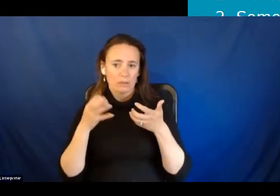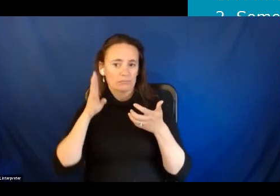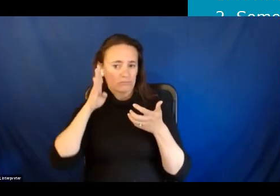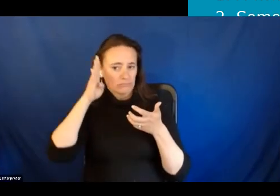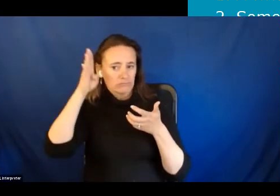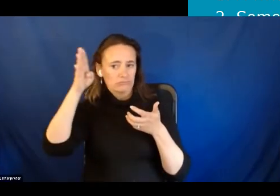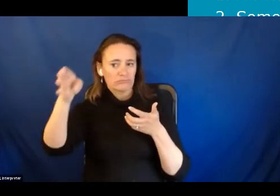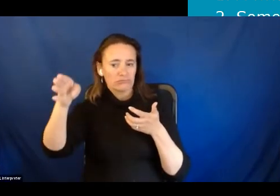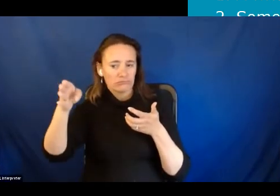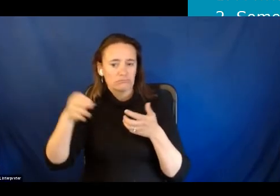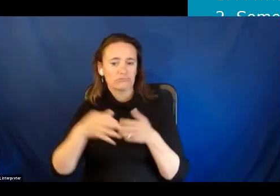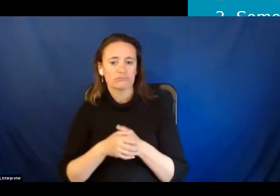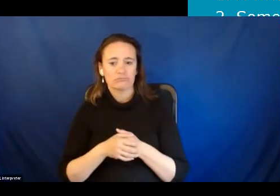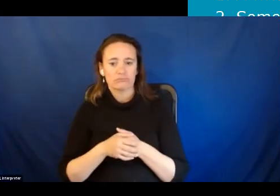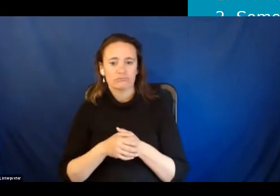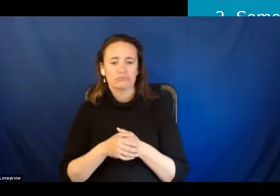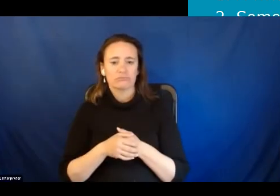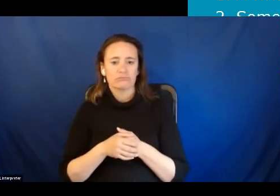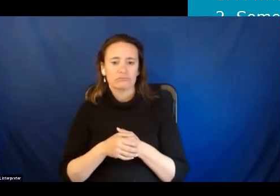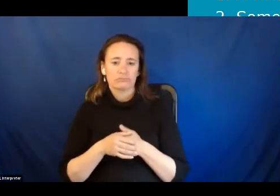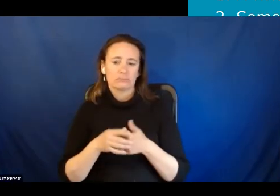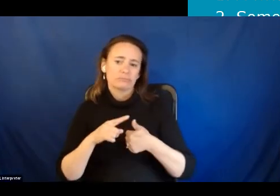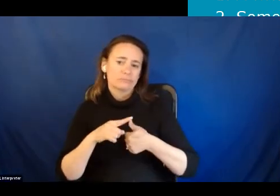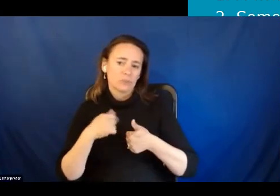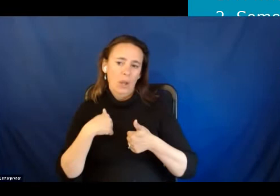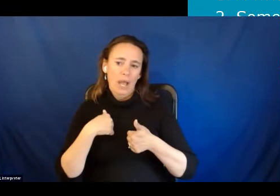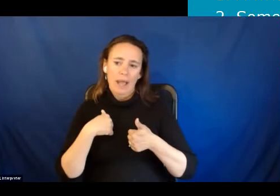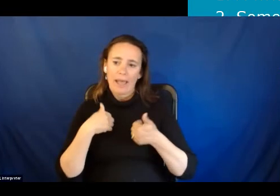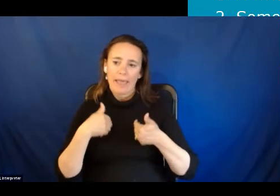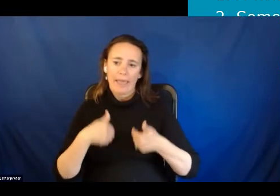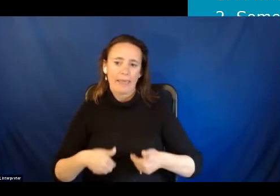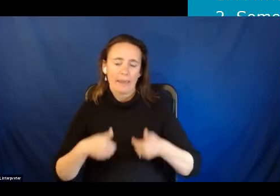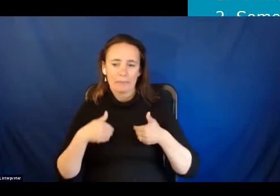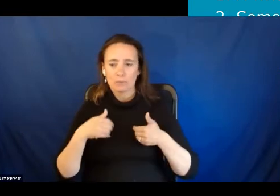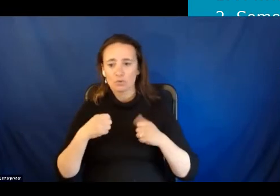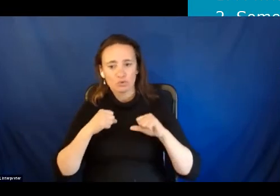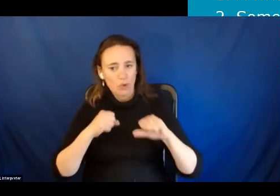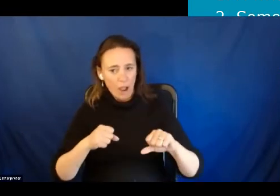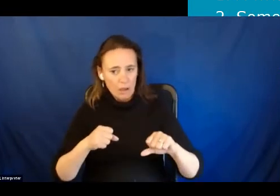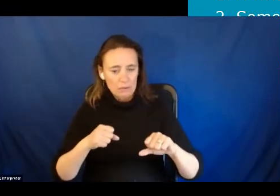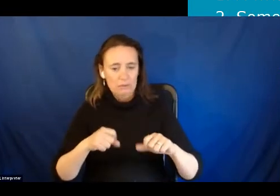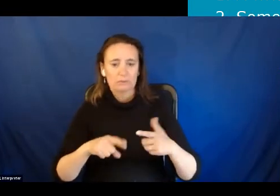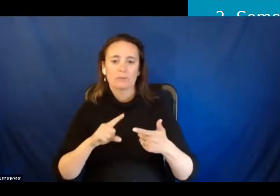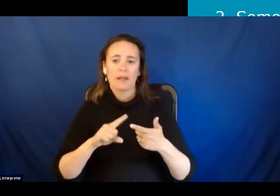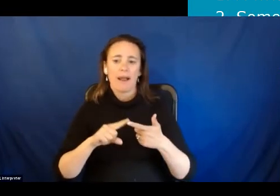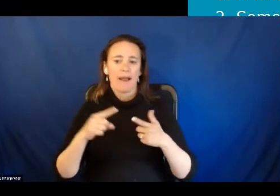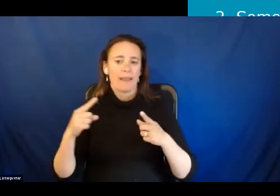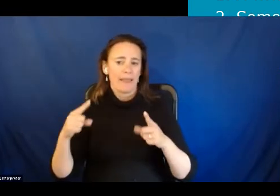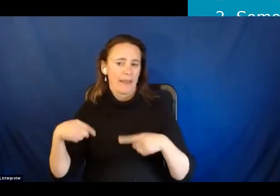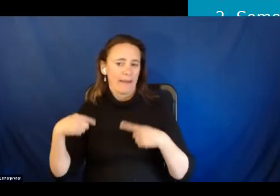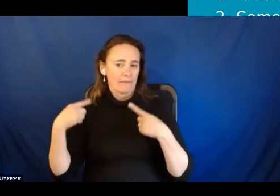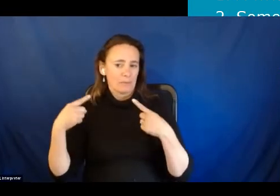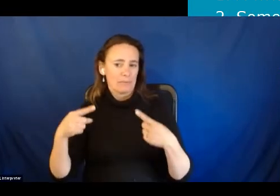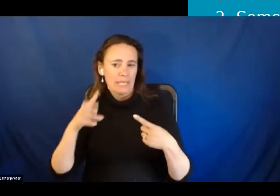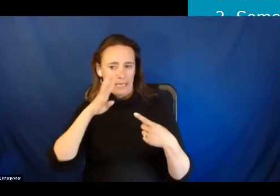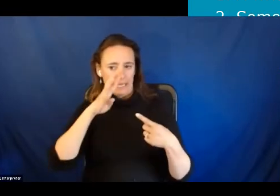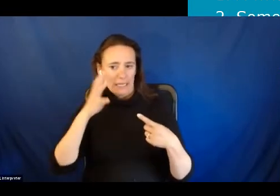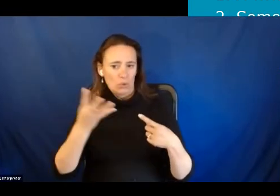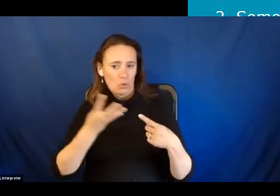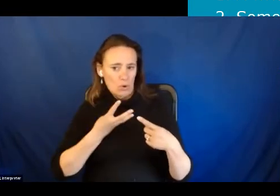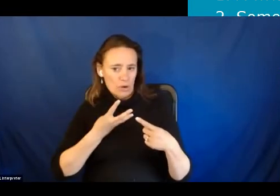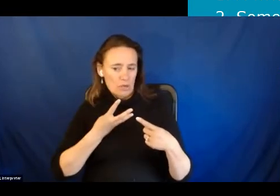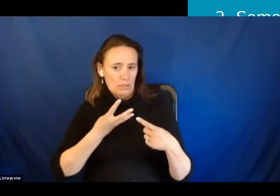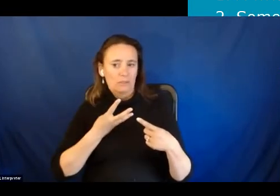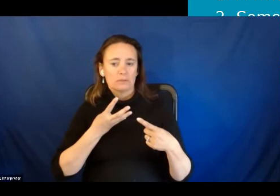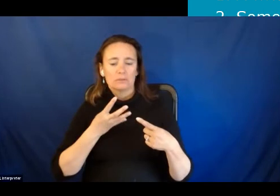So I am strong. I have been ignored, and I choose to